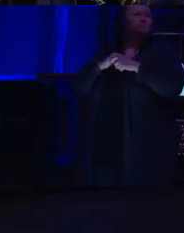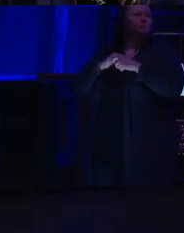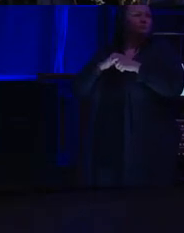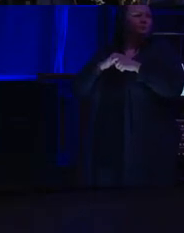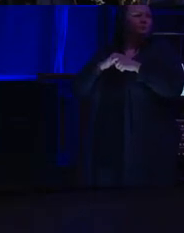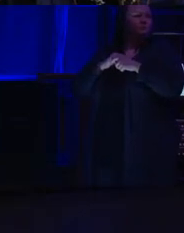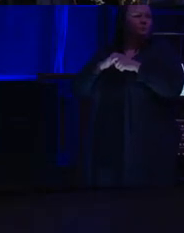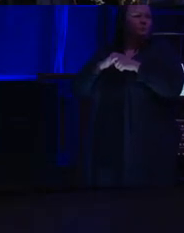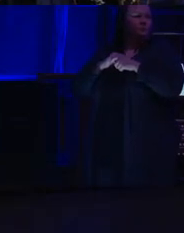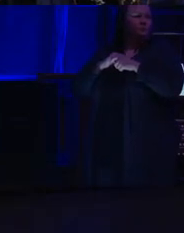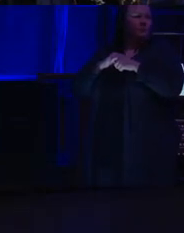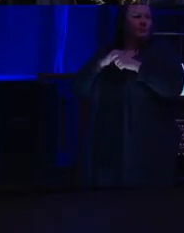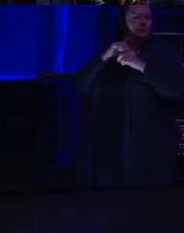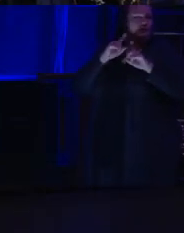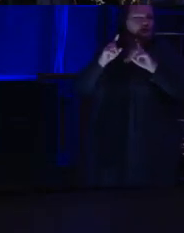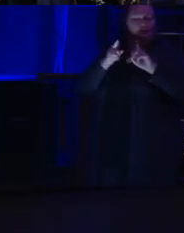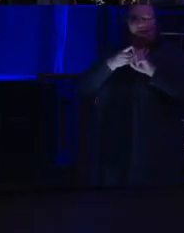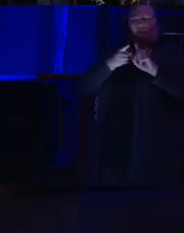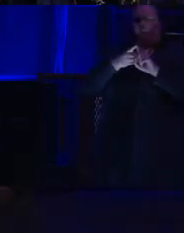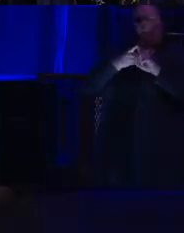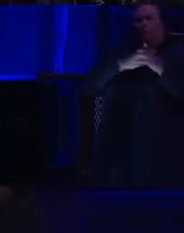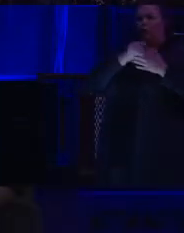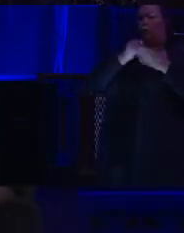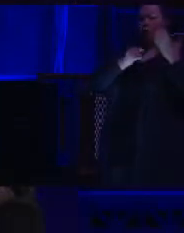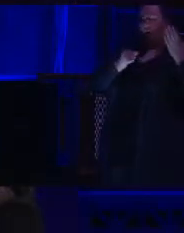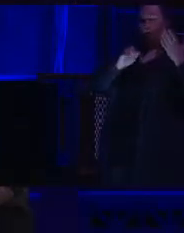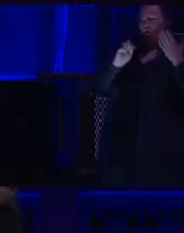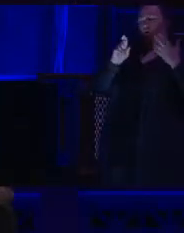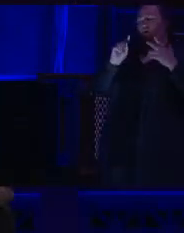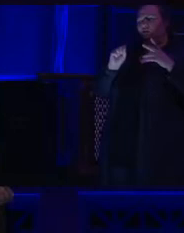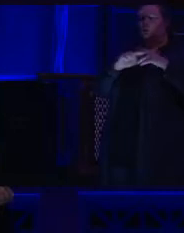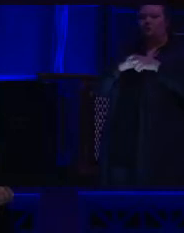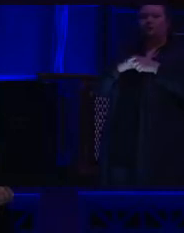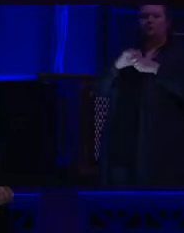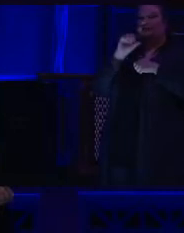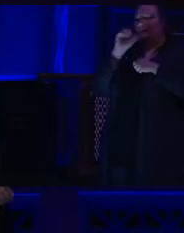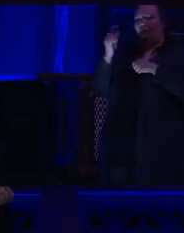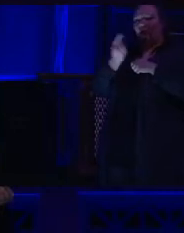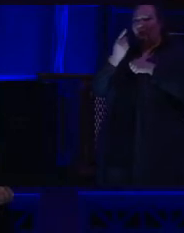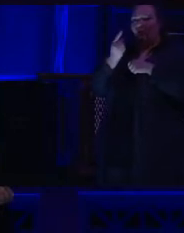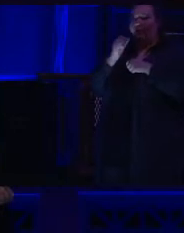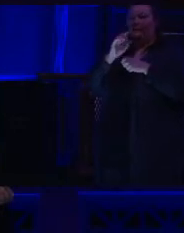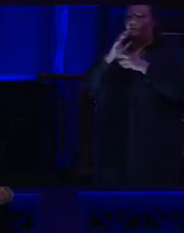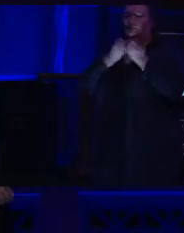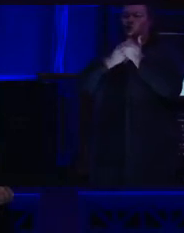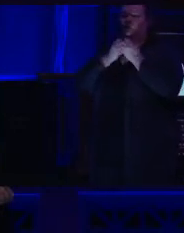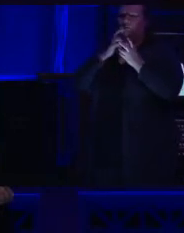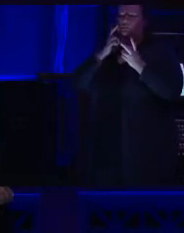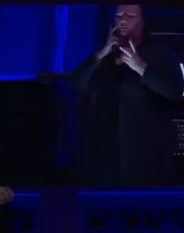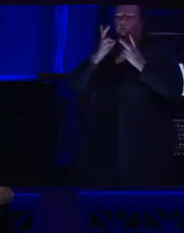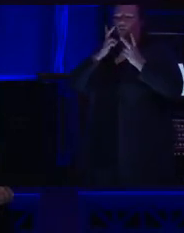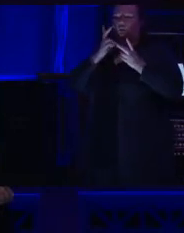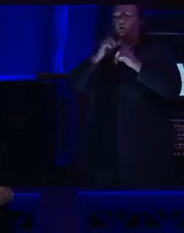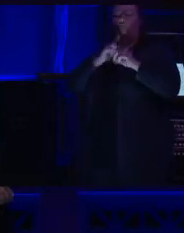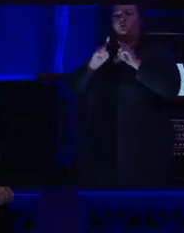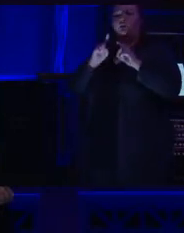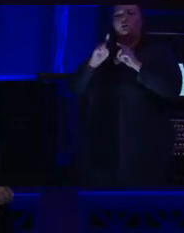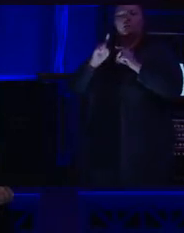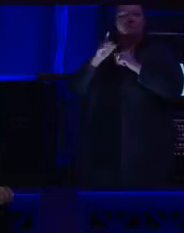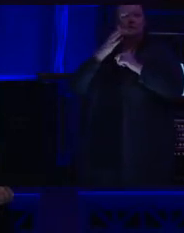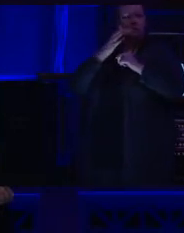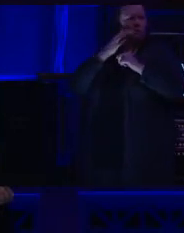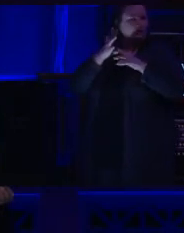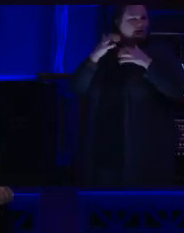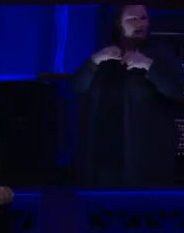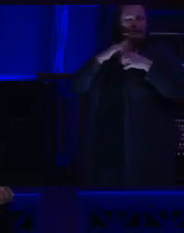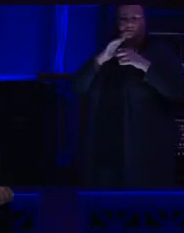turn. First, artist or arts. He's not only a supporter of visual and performing arts, but do you know that he's a